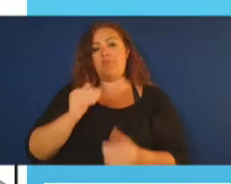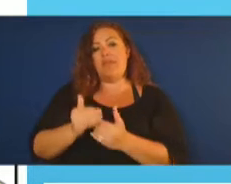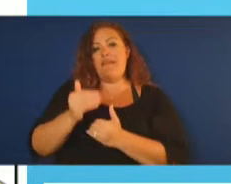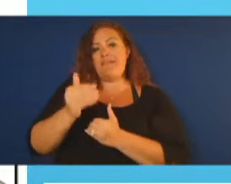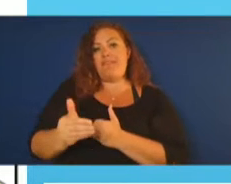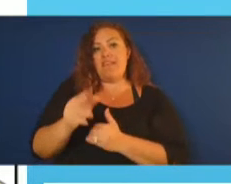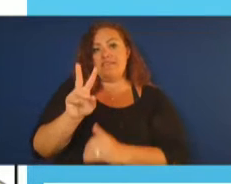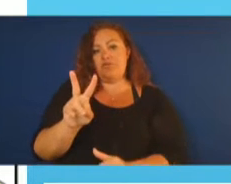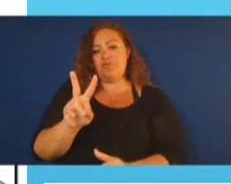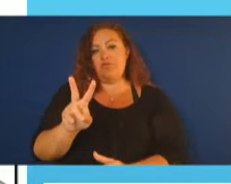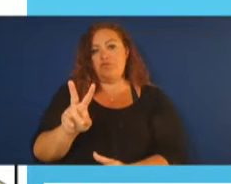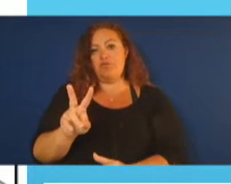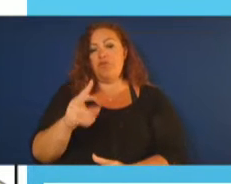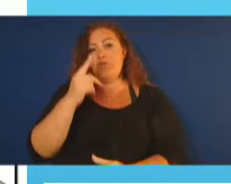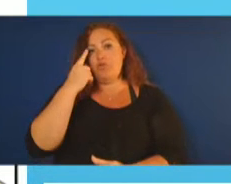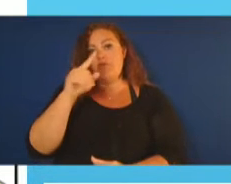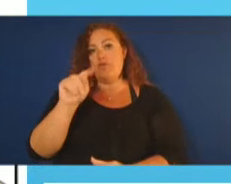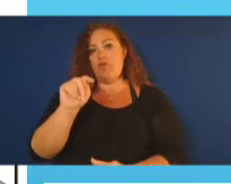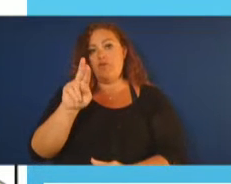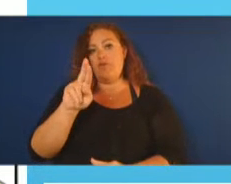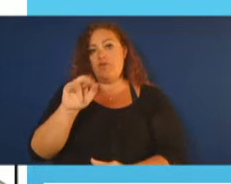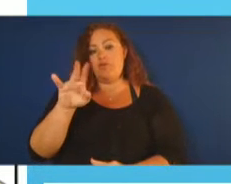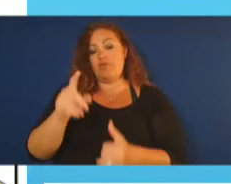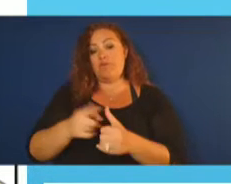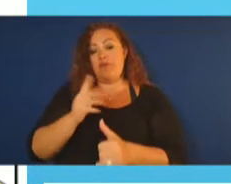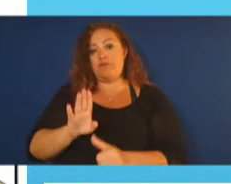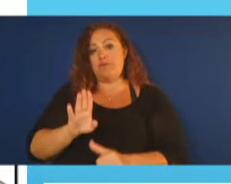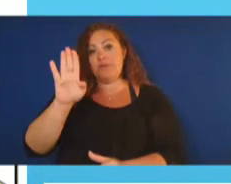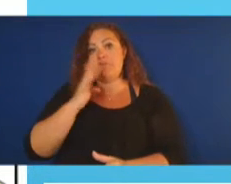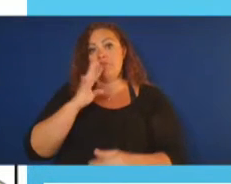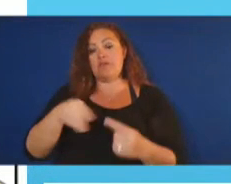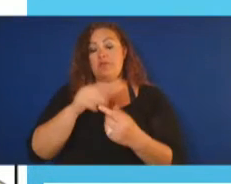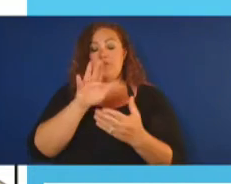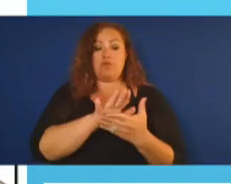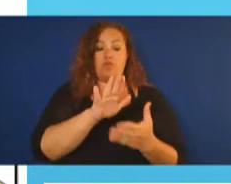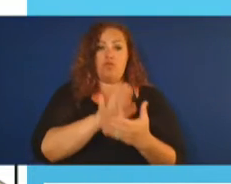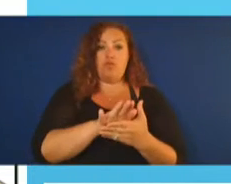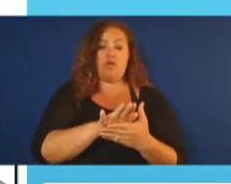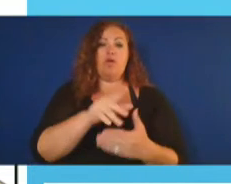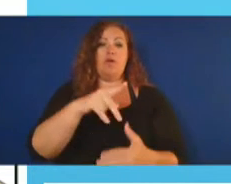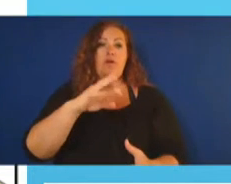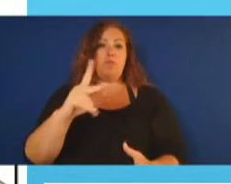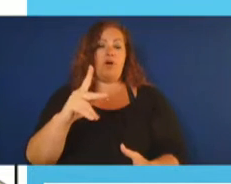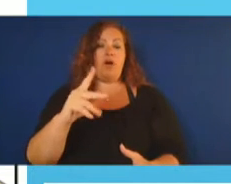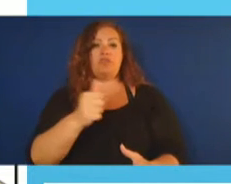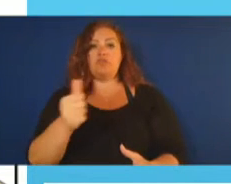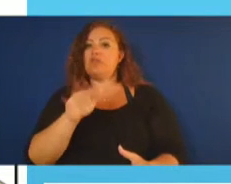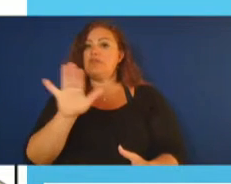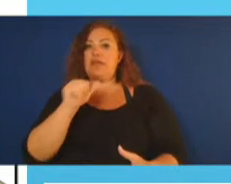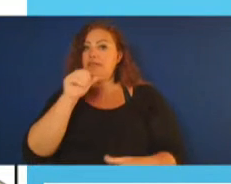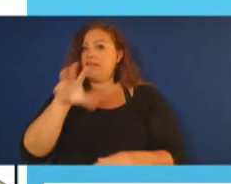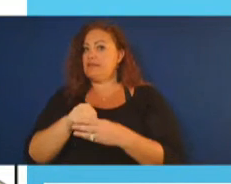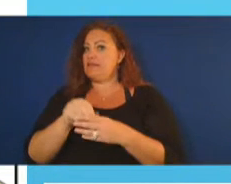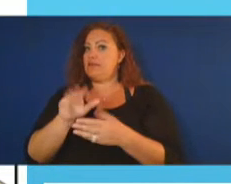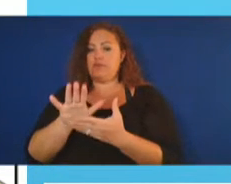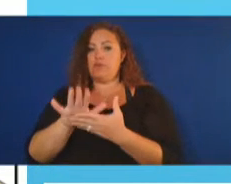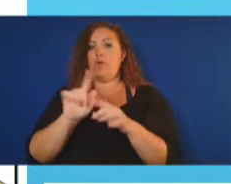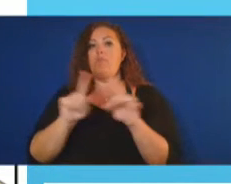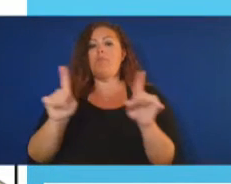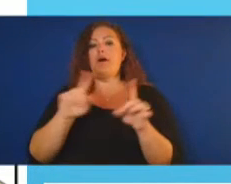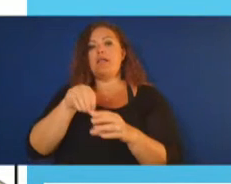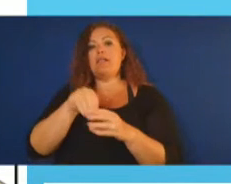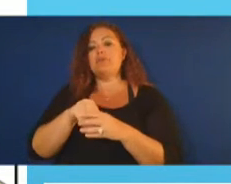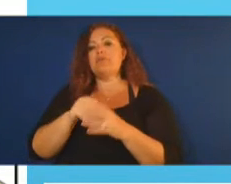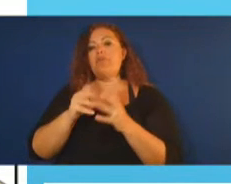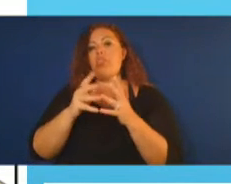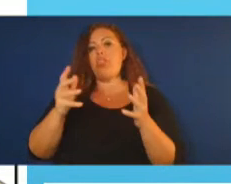of course in tributes first petition tonight we talked about a school site Parks Transportation uh the site does not include a school uh but it does include a sign different